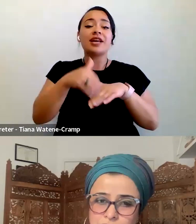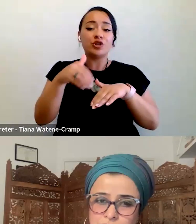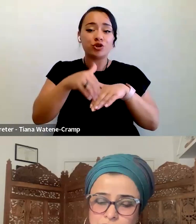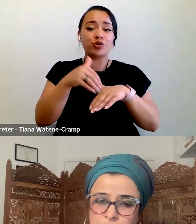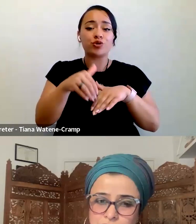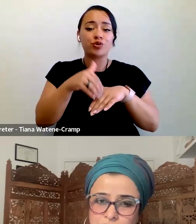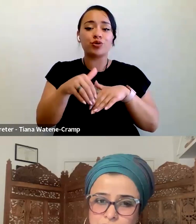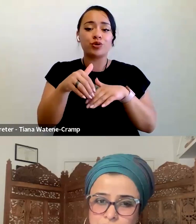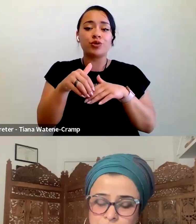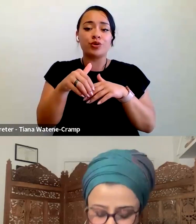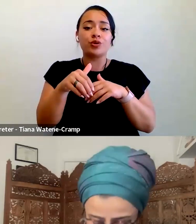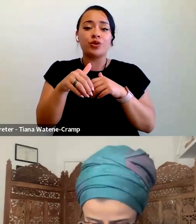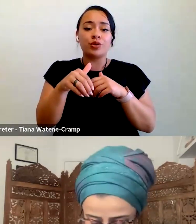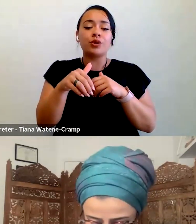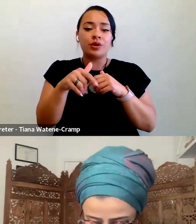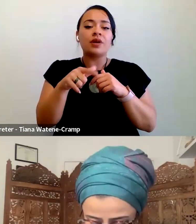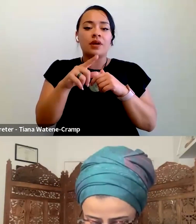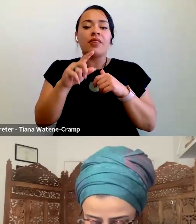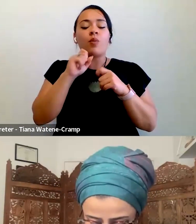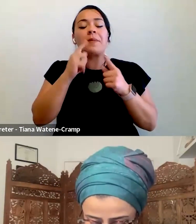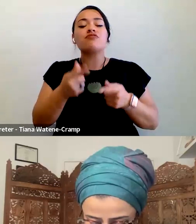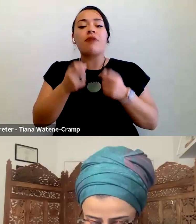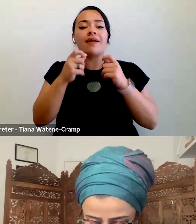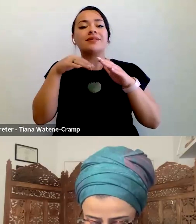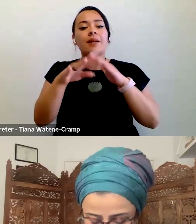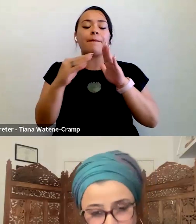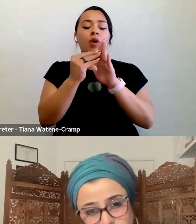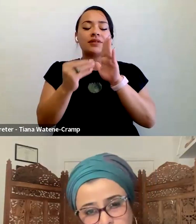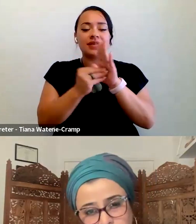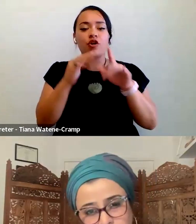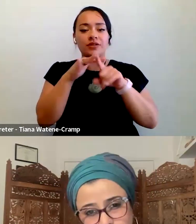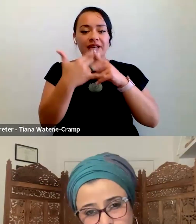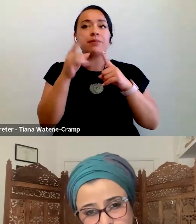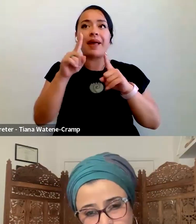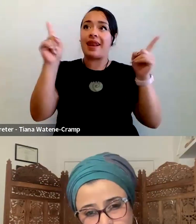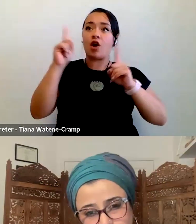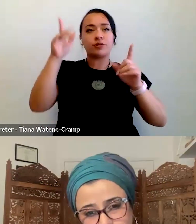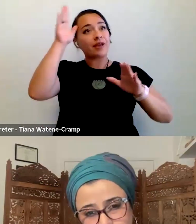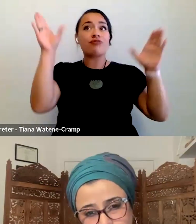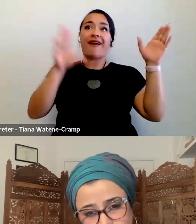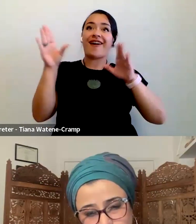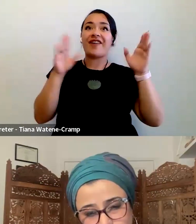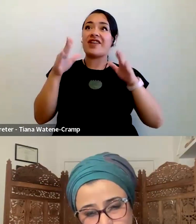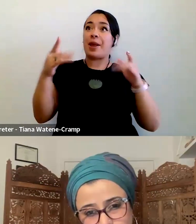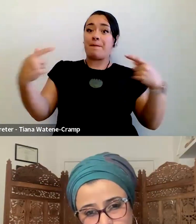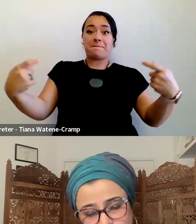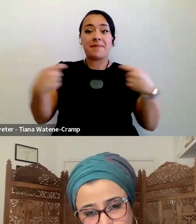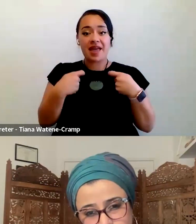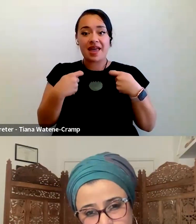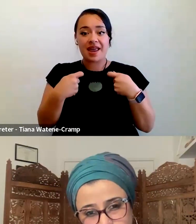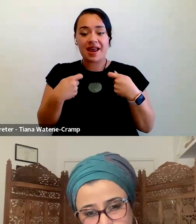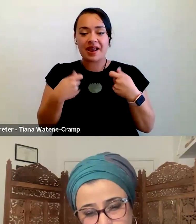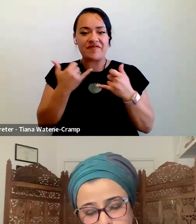going to be addressed in a policy context, but right now, to be creative and to want to be paid for it is to be it's